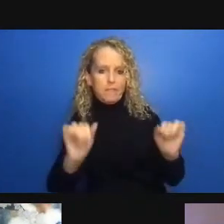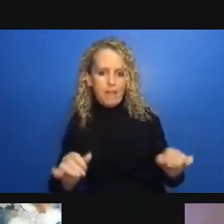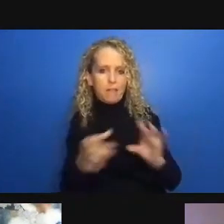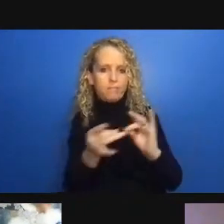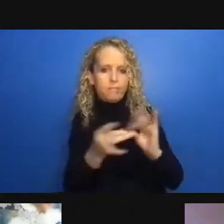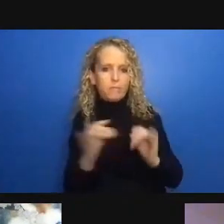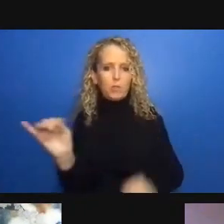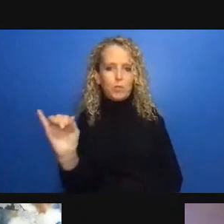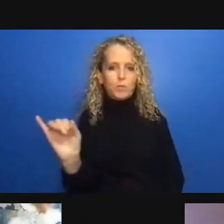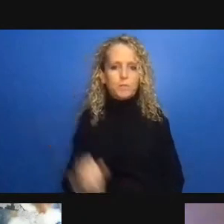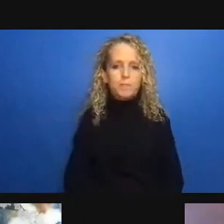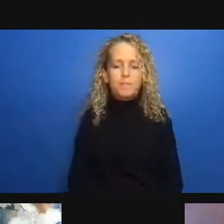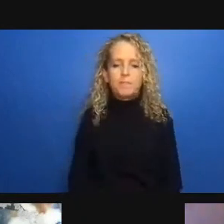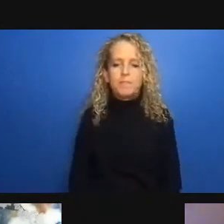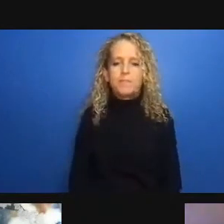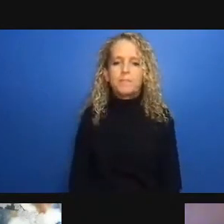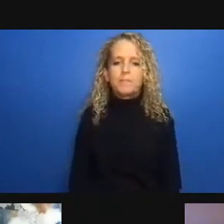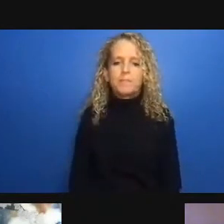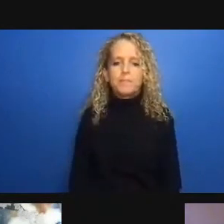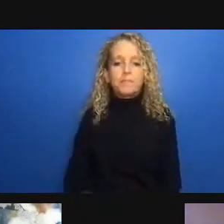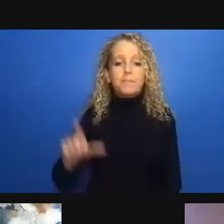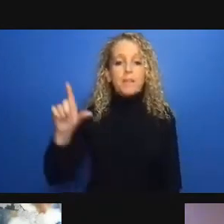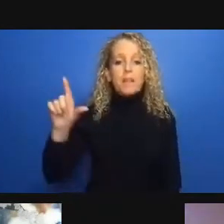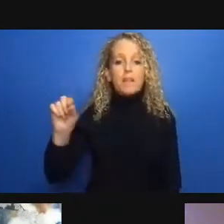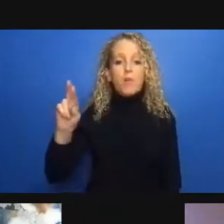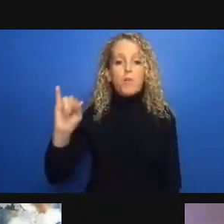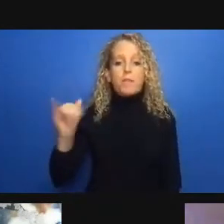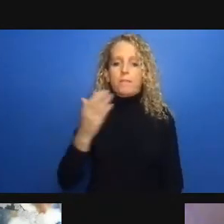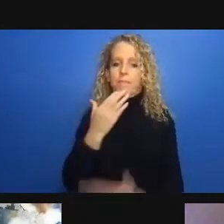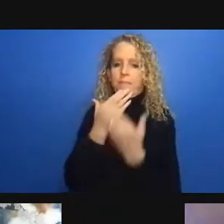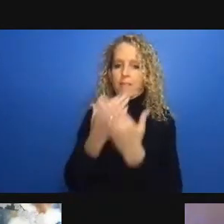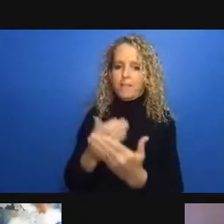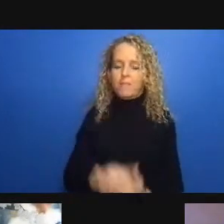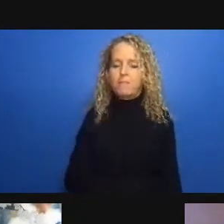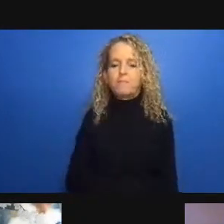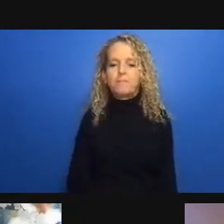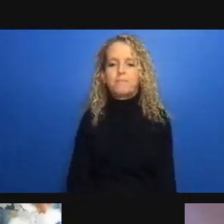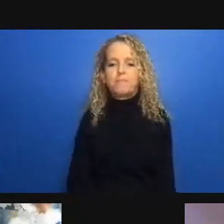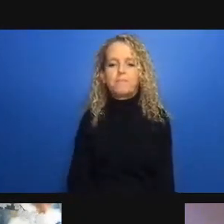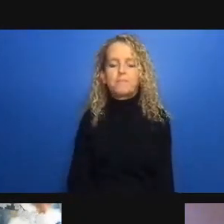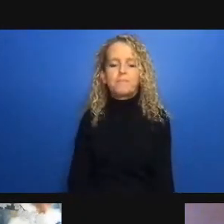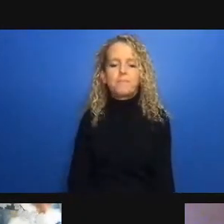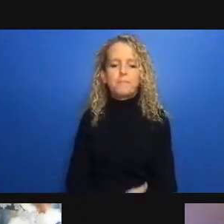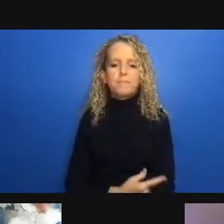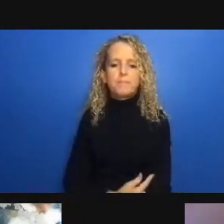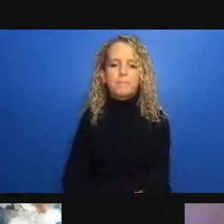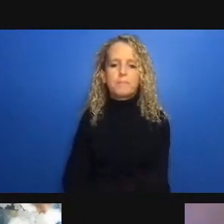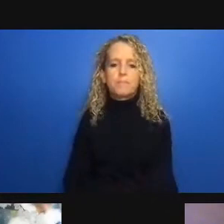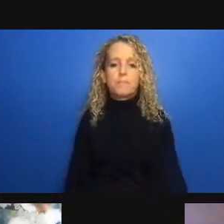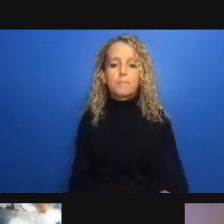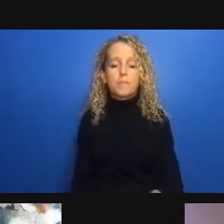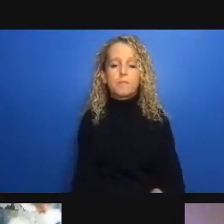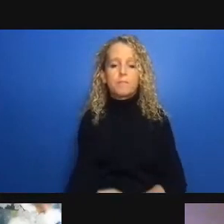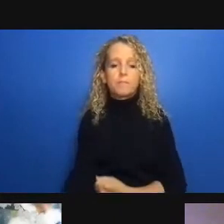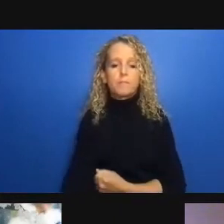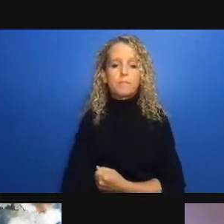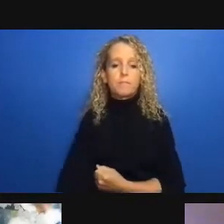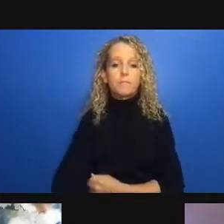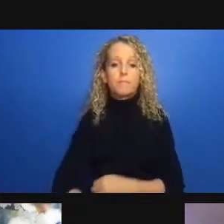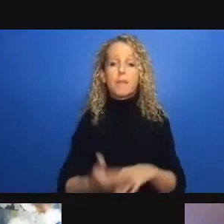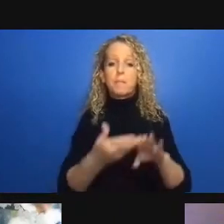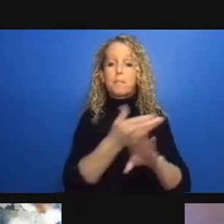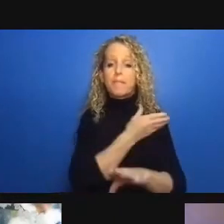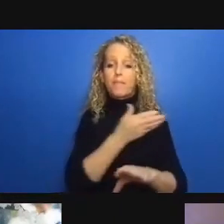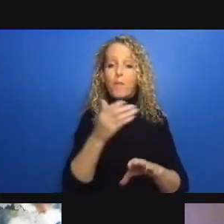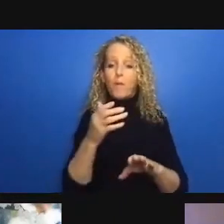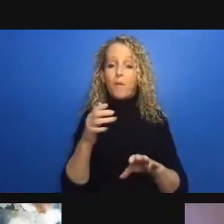Okay, thank you. Thank you so much for that. I wanted to, too, before we get into some questions from the audience, I wanted to maybe come back to Carolyn to ask if you could speak a little